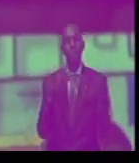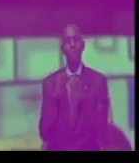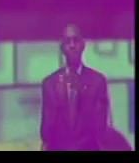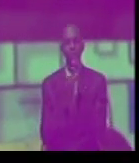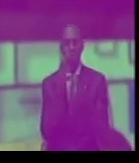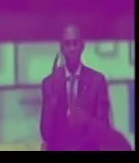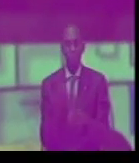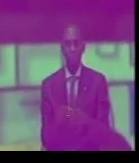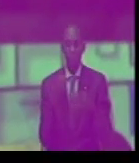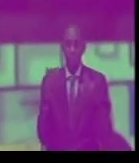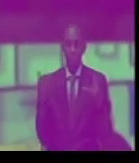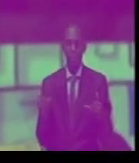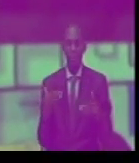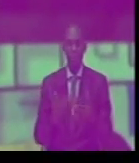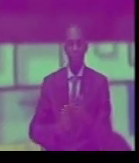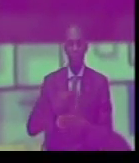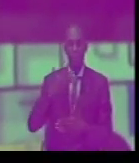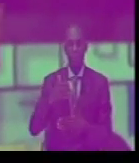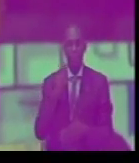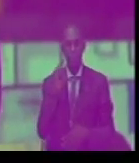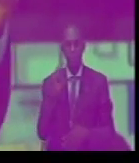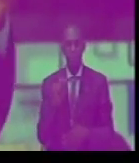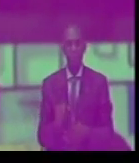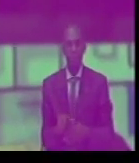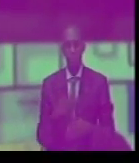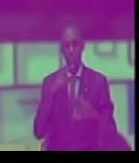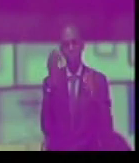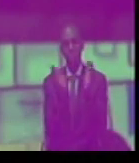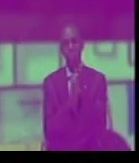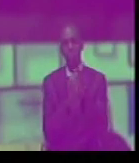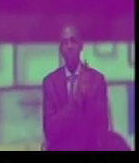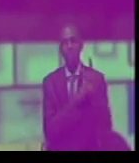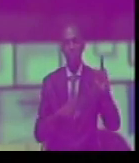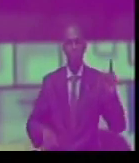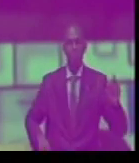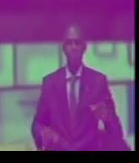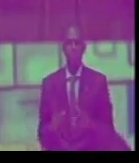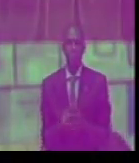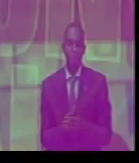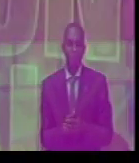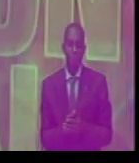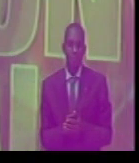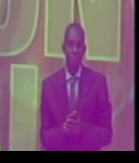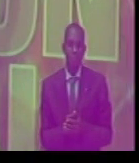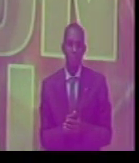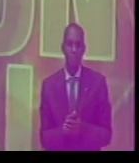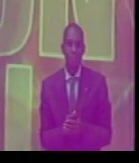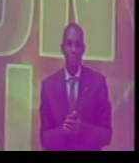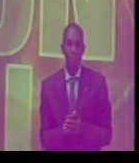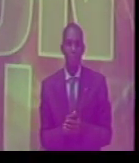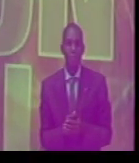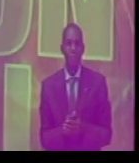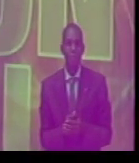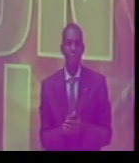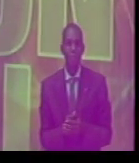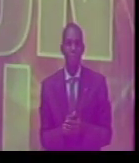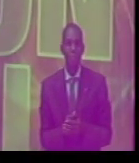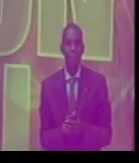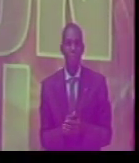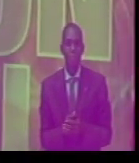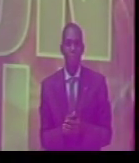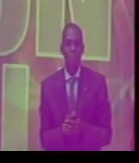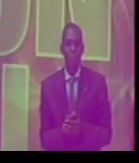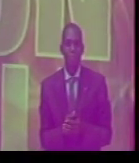Jesus' name. Amen. Now let's listen to the next testifier. Praise the Lord!